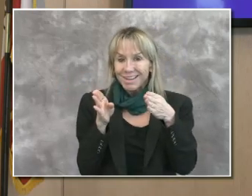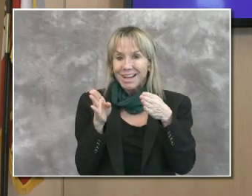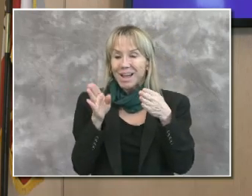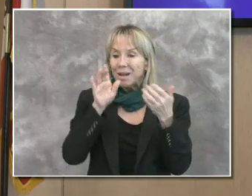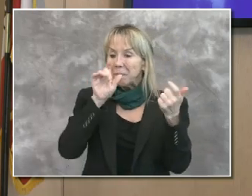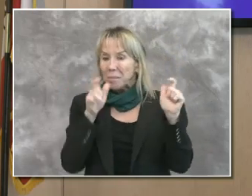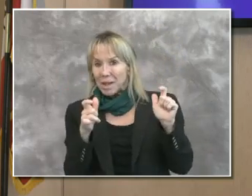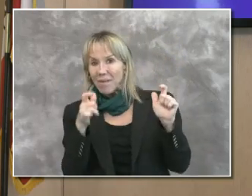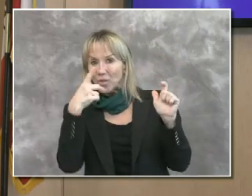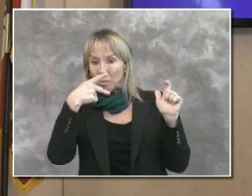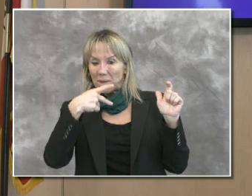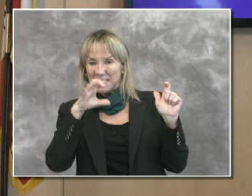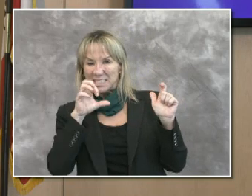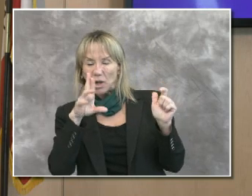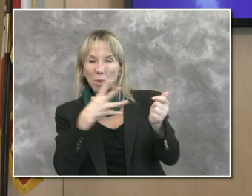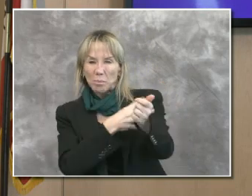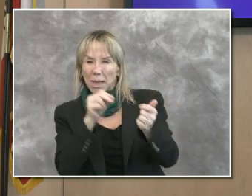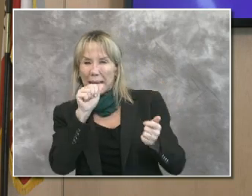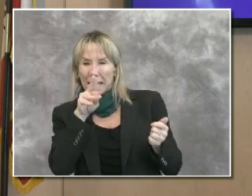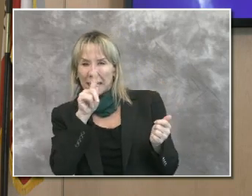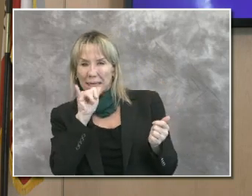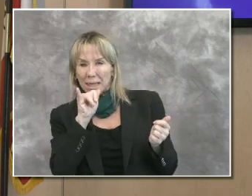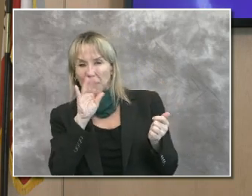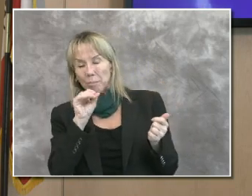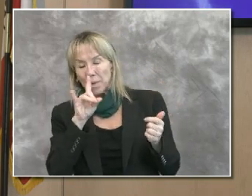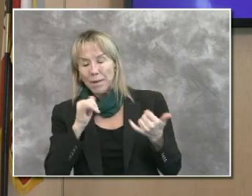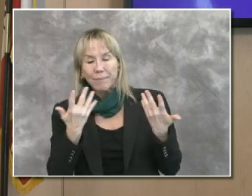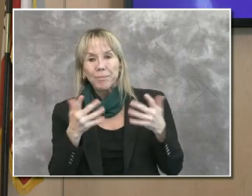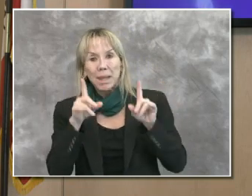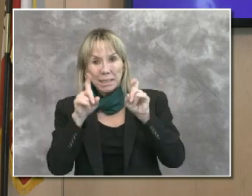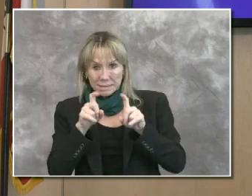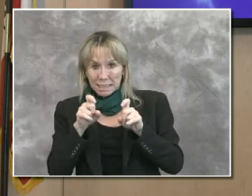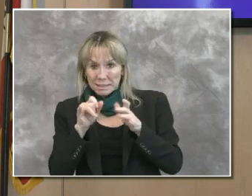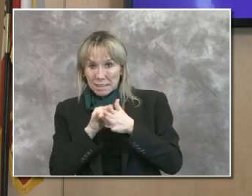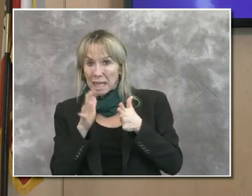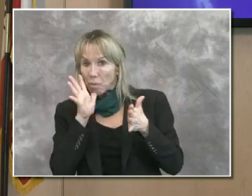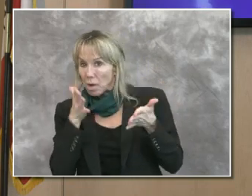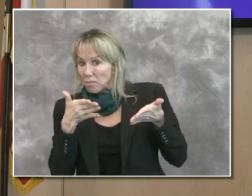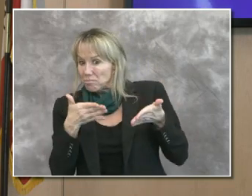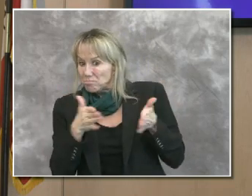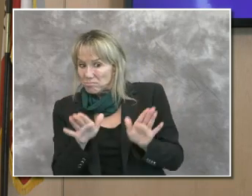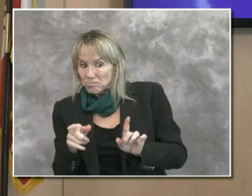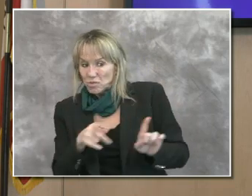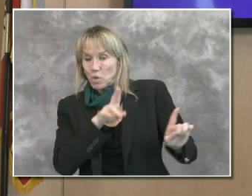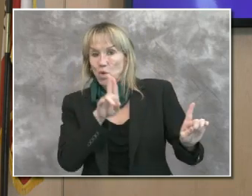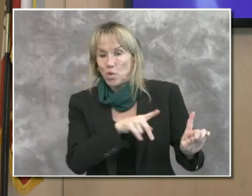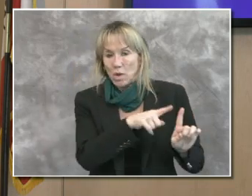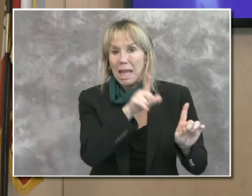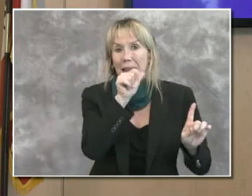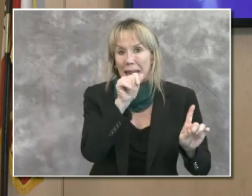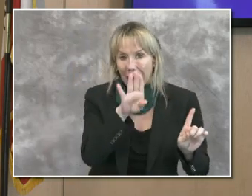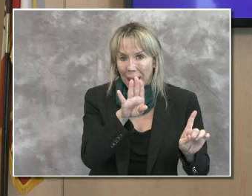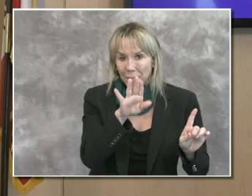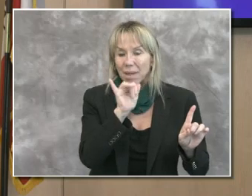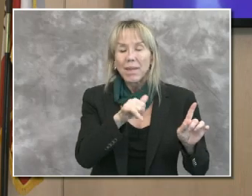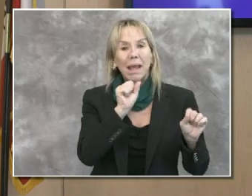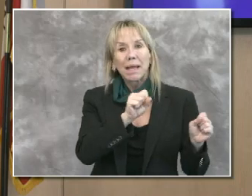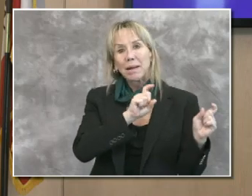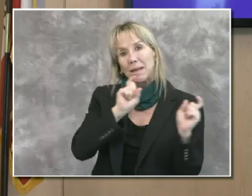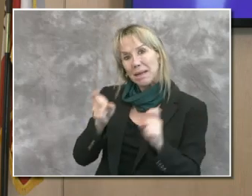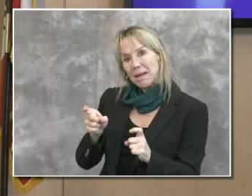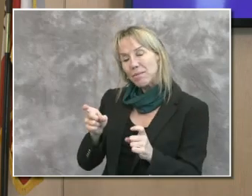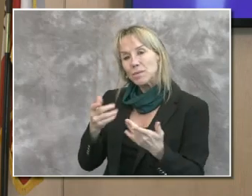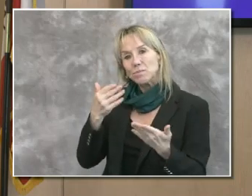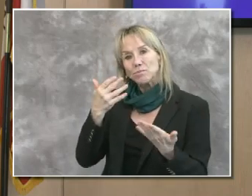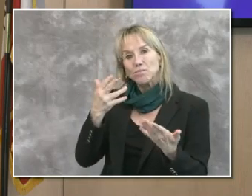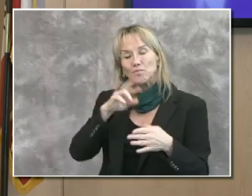do PCR testing that would allow access to laboratories which do give good results, such as